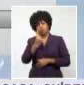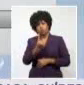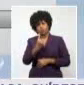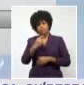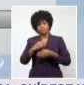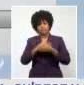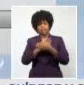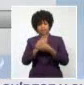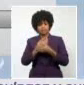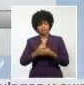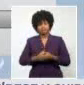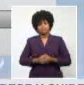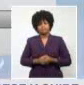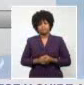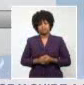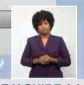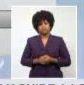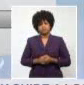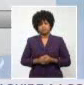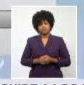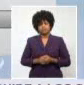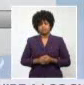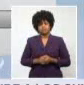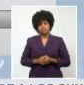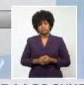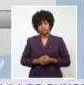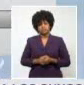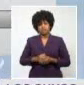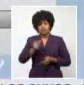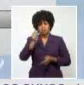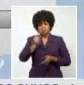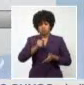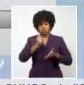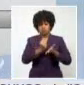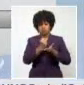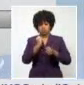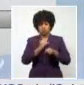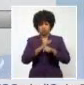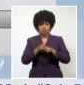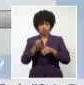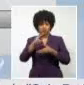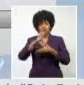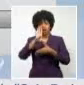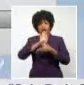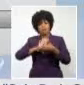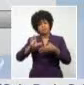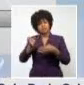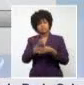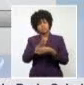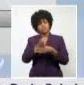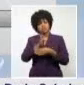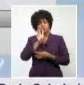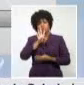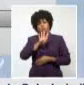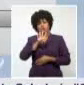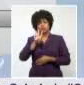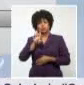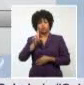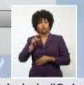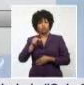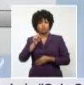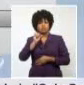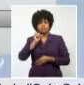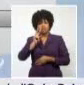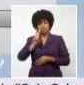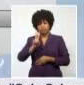44.62% of the total number of reported cases worldwide. In a